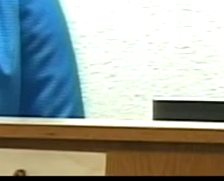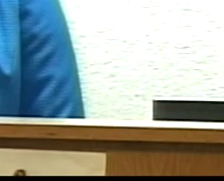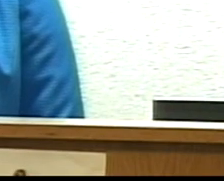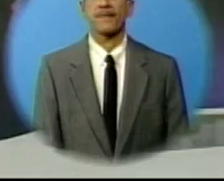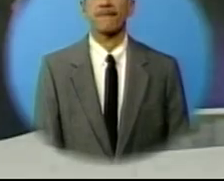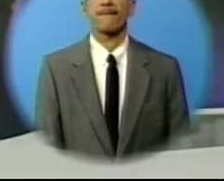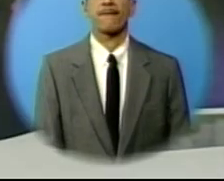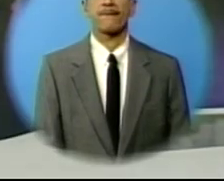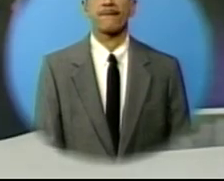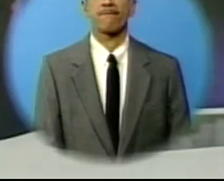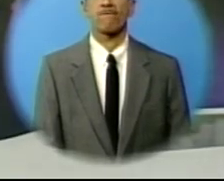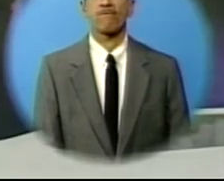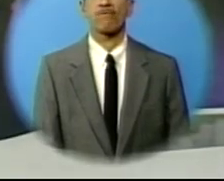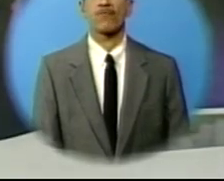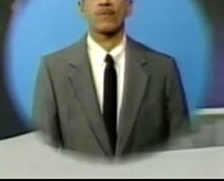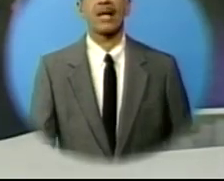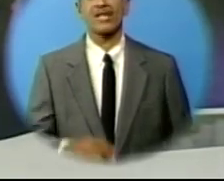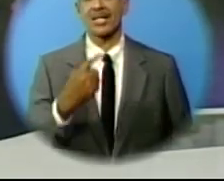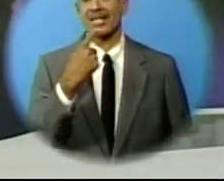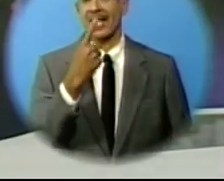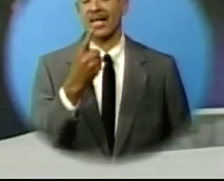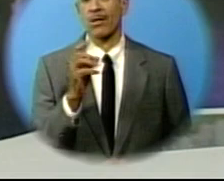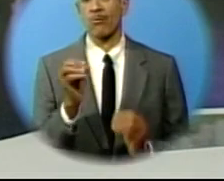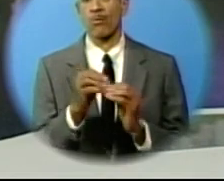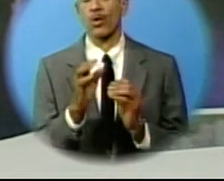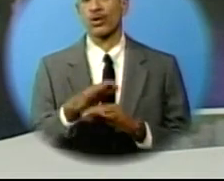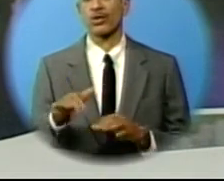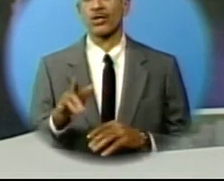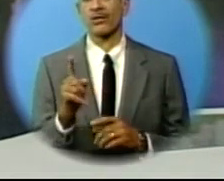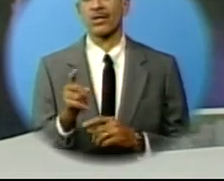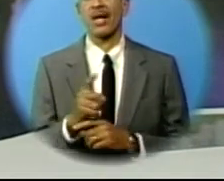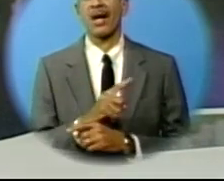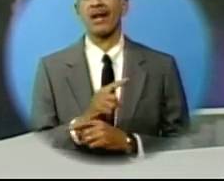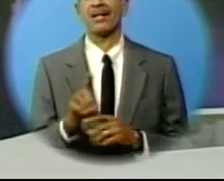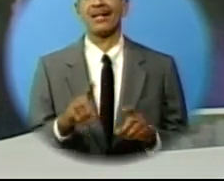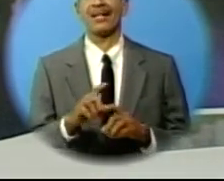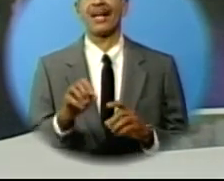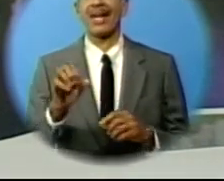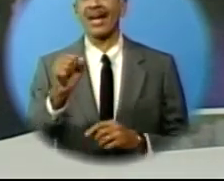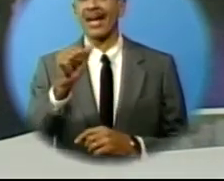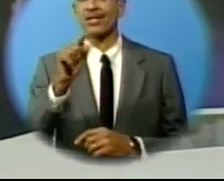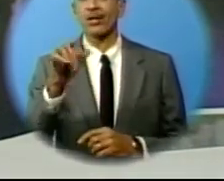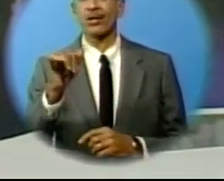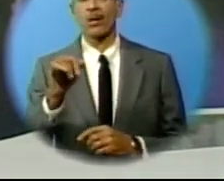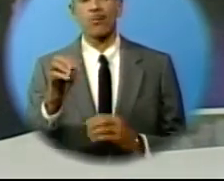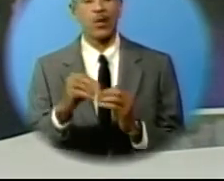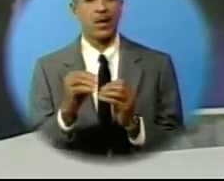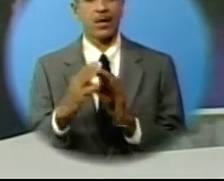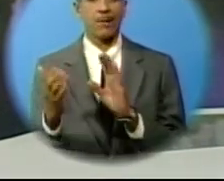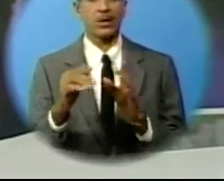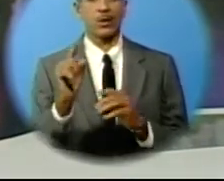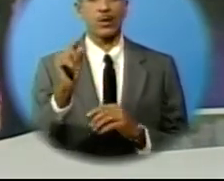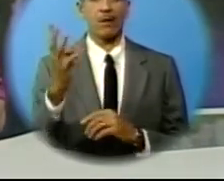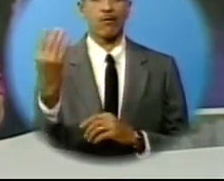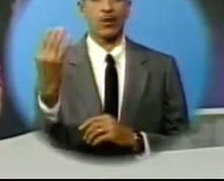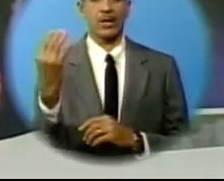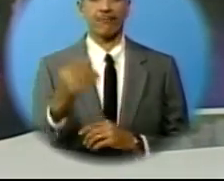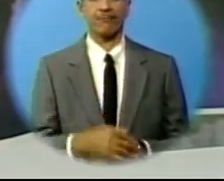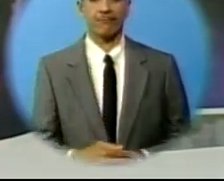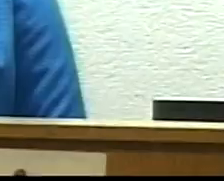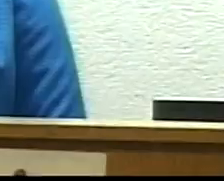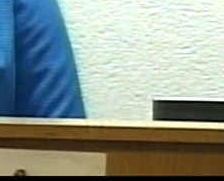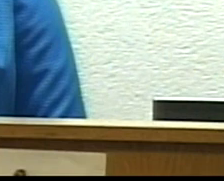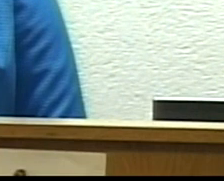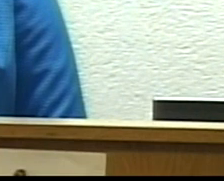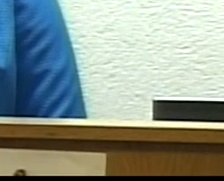people. And she says more children are committing assault now than in 2014. What